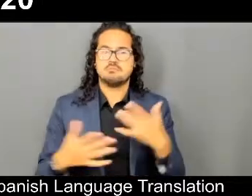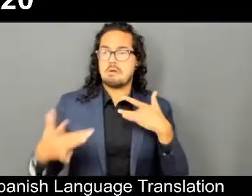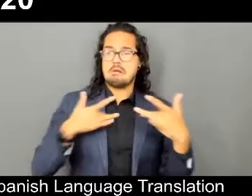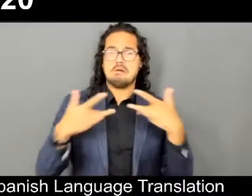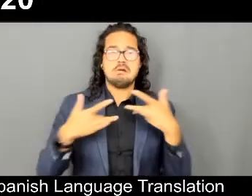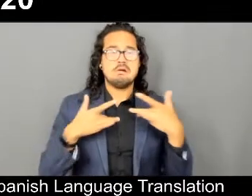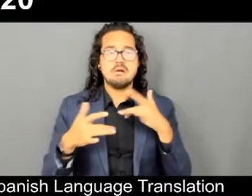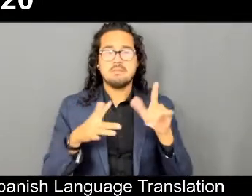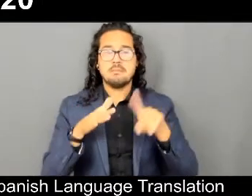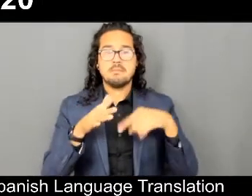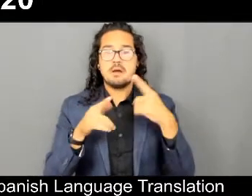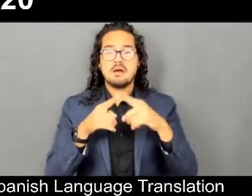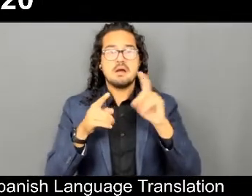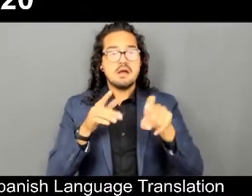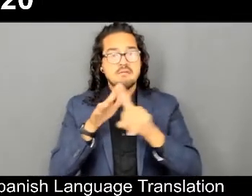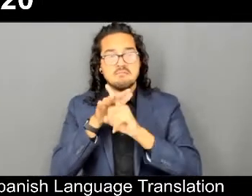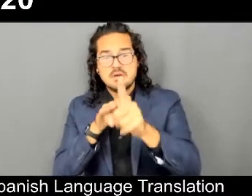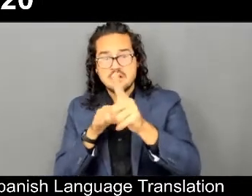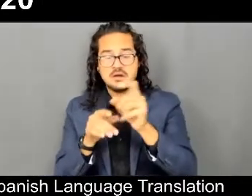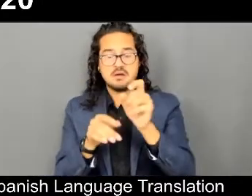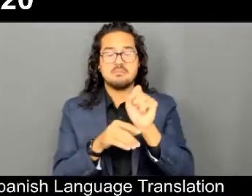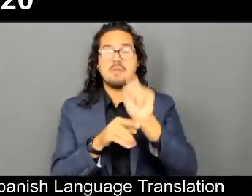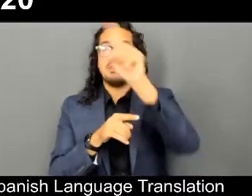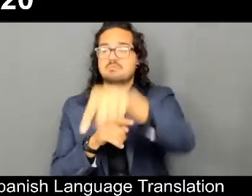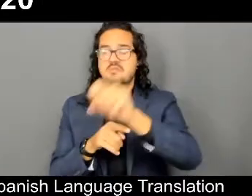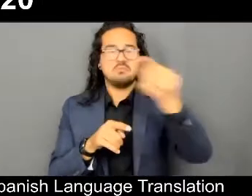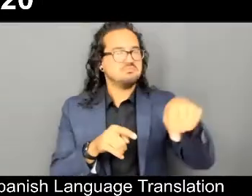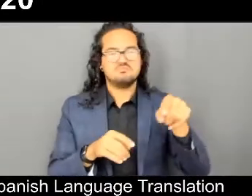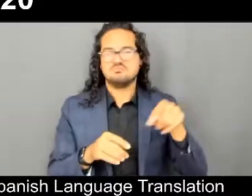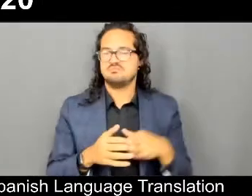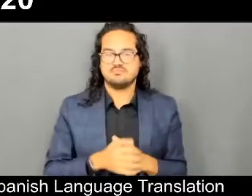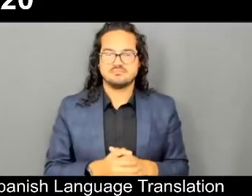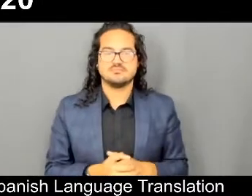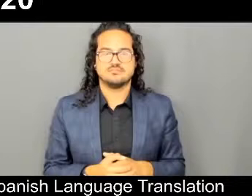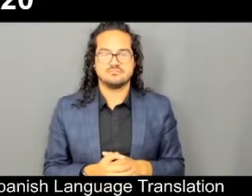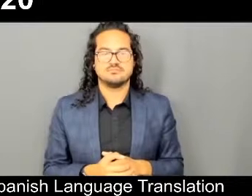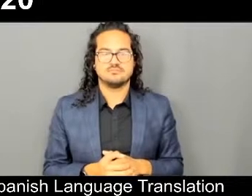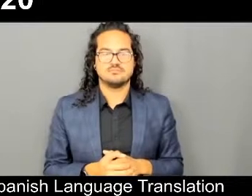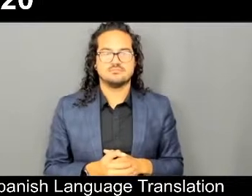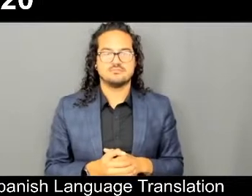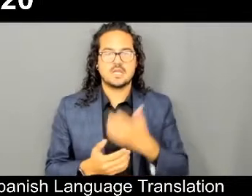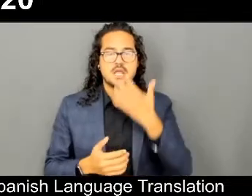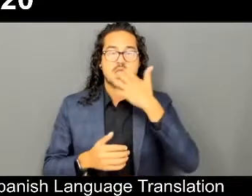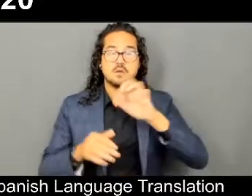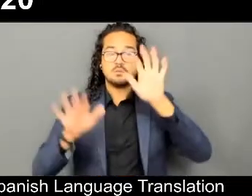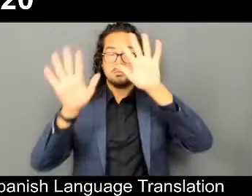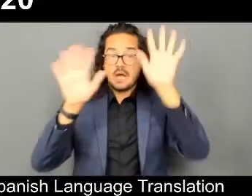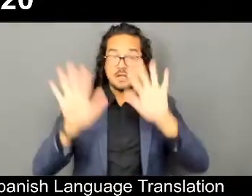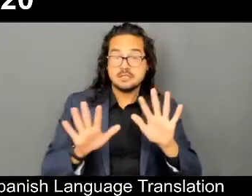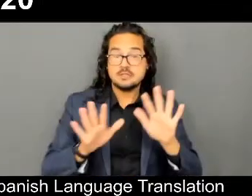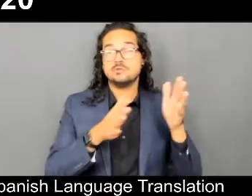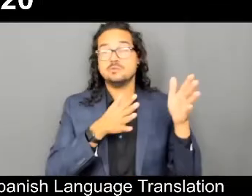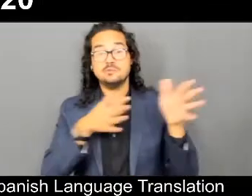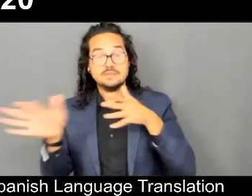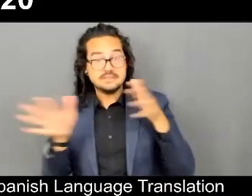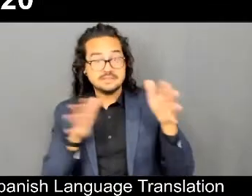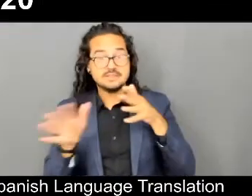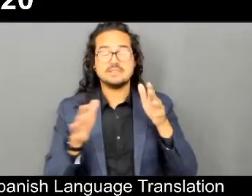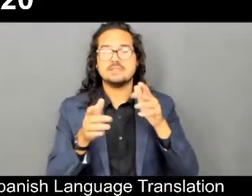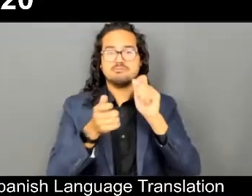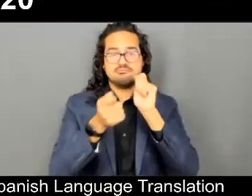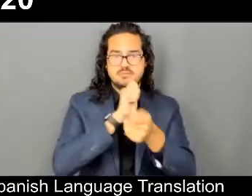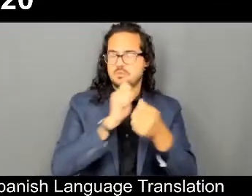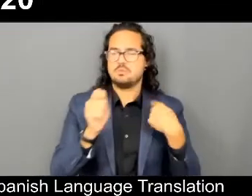up and the winds. So kind of the western side over there is looking really good here up to the top. When we come